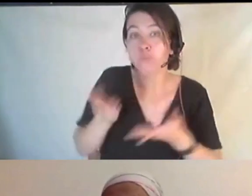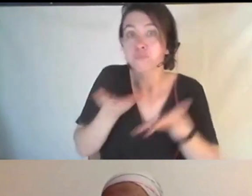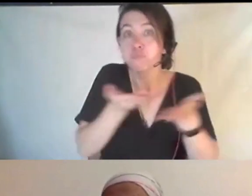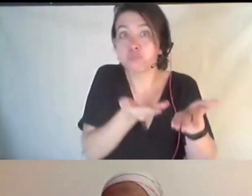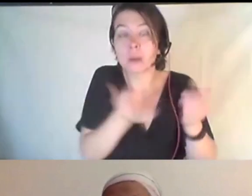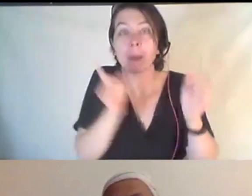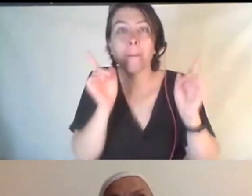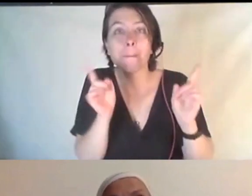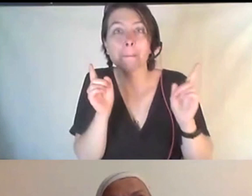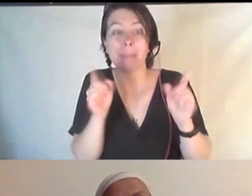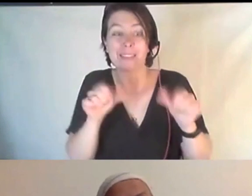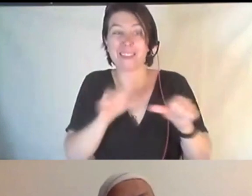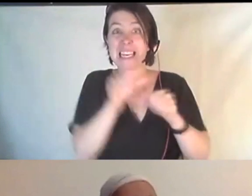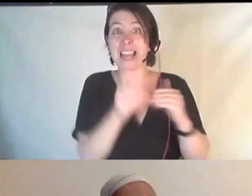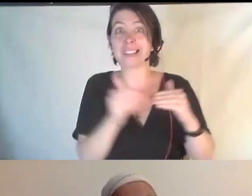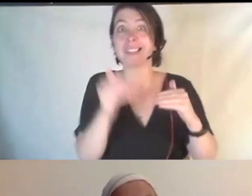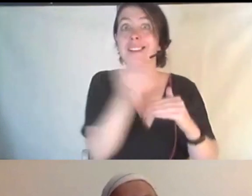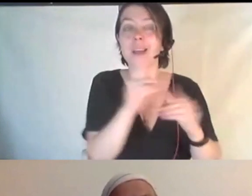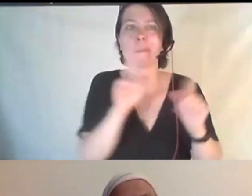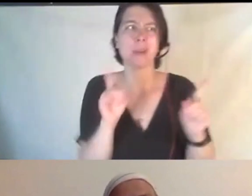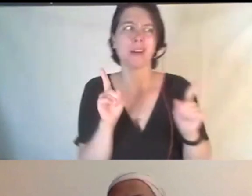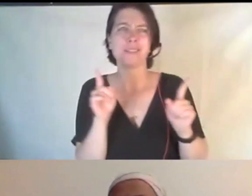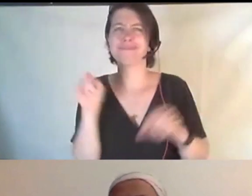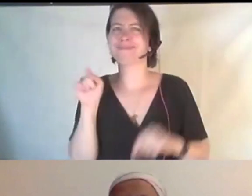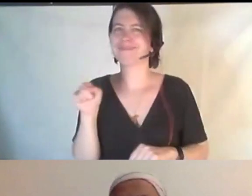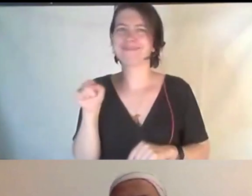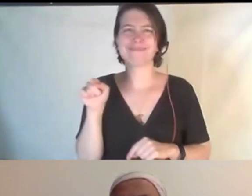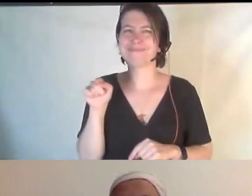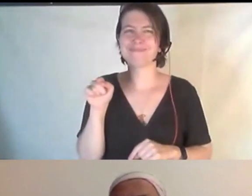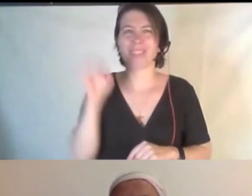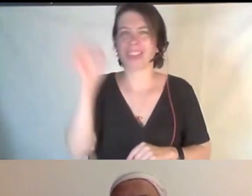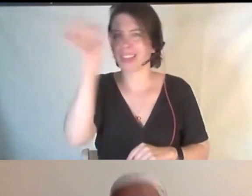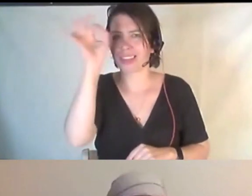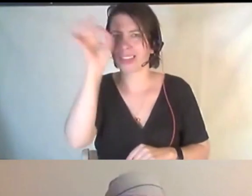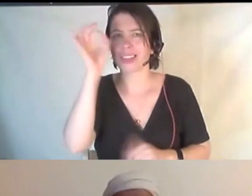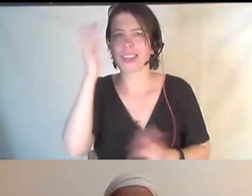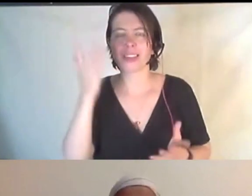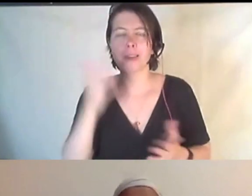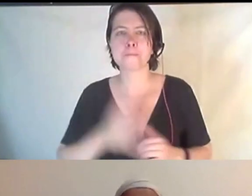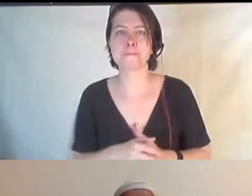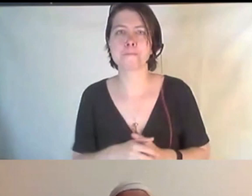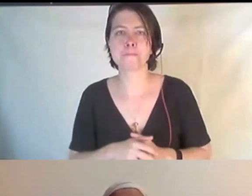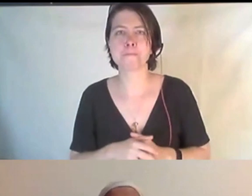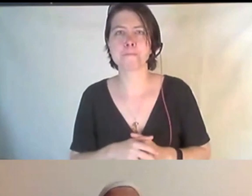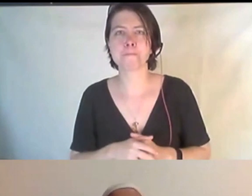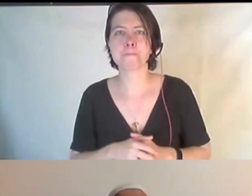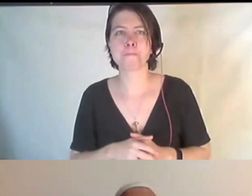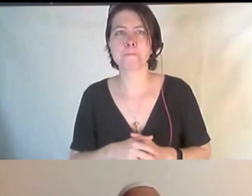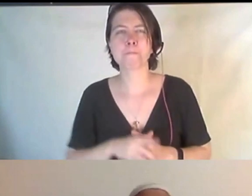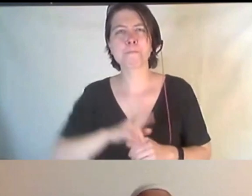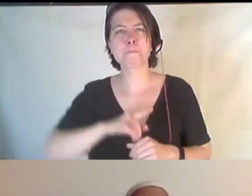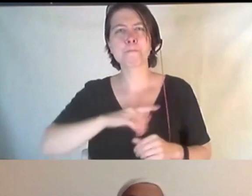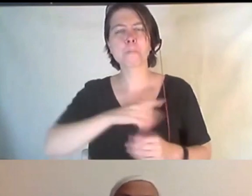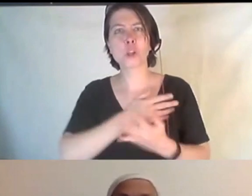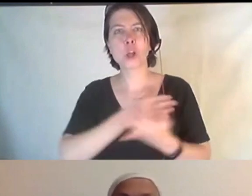think they still don't quite know what to do. Yeah. There was a lot of where does it sit? And I think for us,